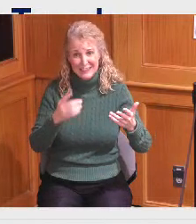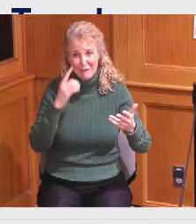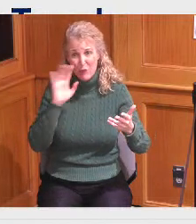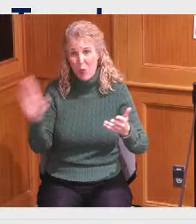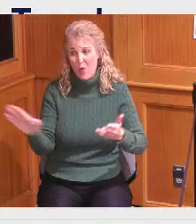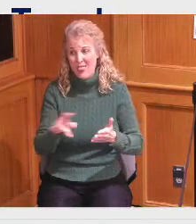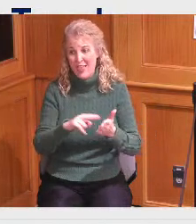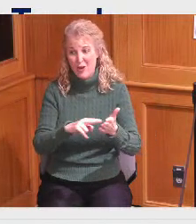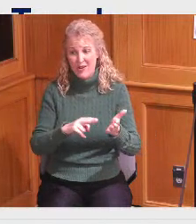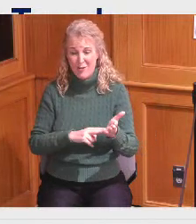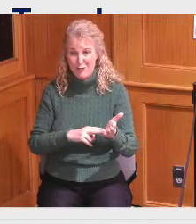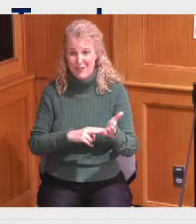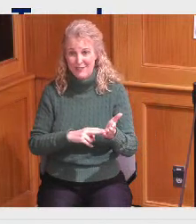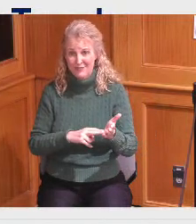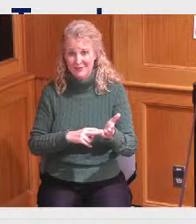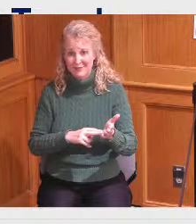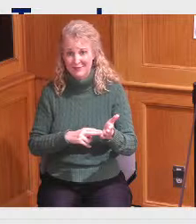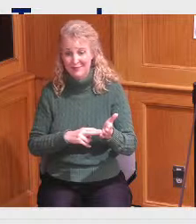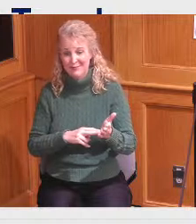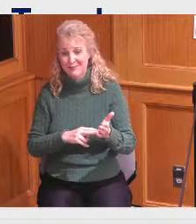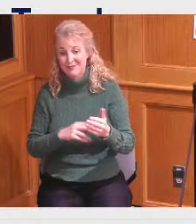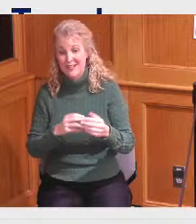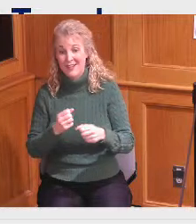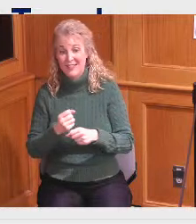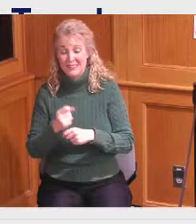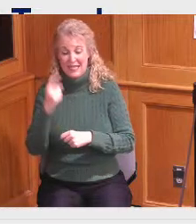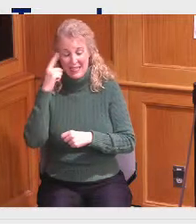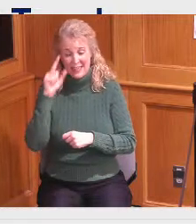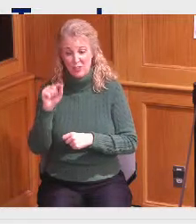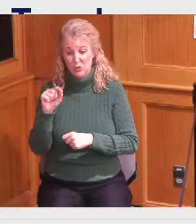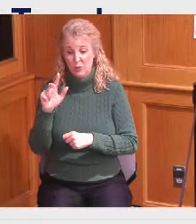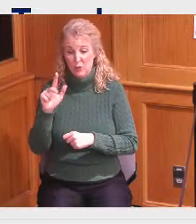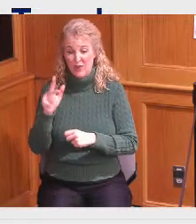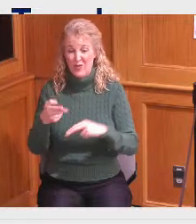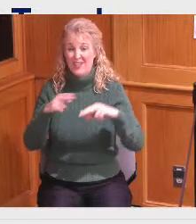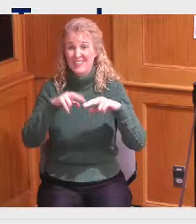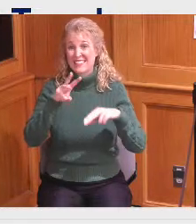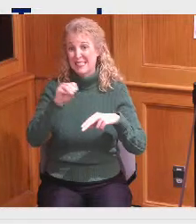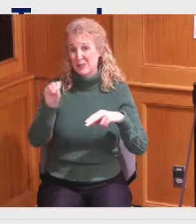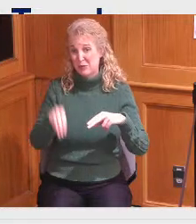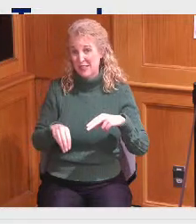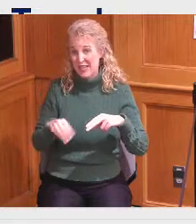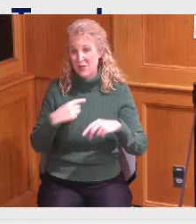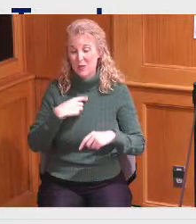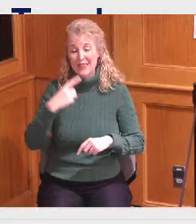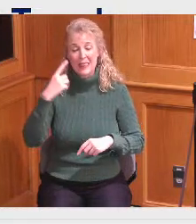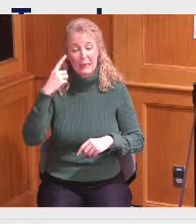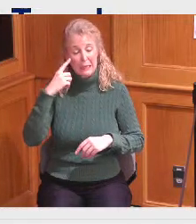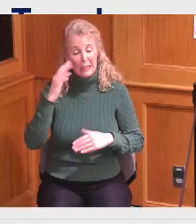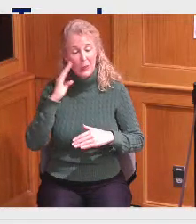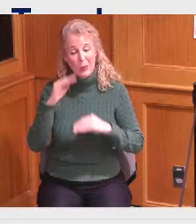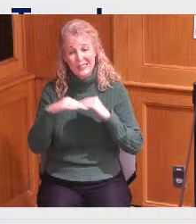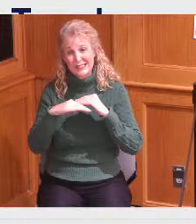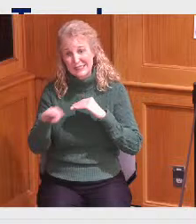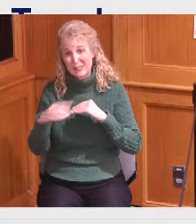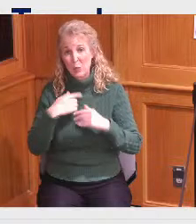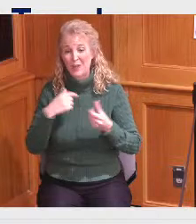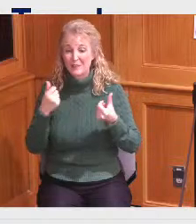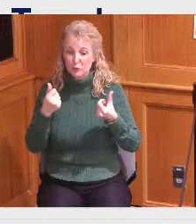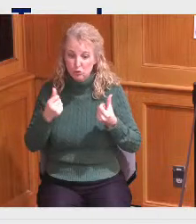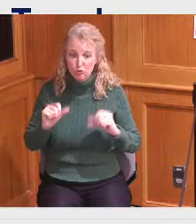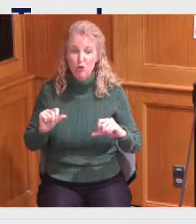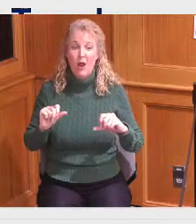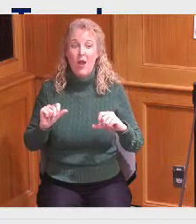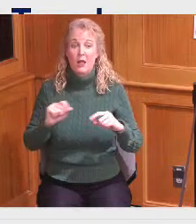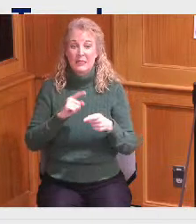contracts across the board. And then the following year, I think 6%. We expect that to level off. We've done that. We've right-sized them. And so we're going